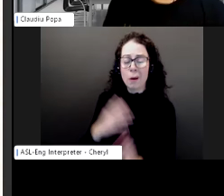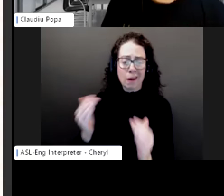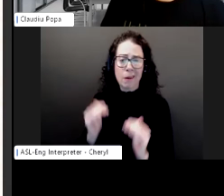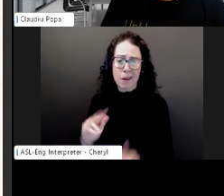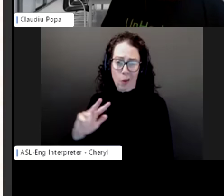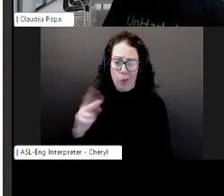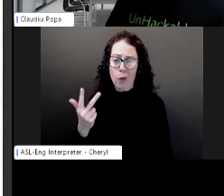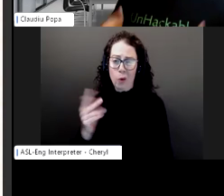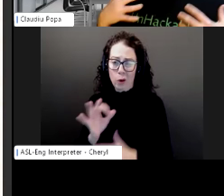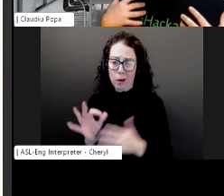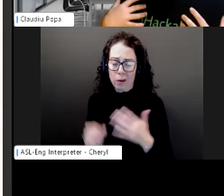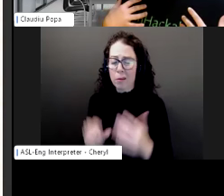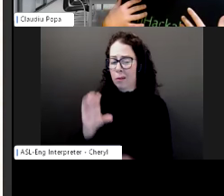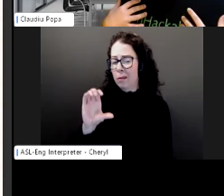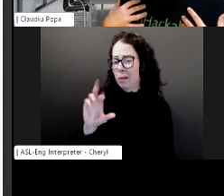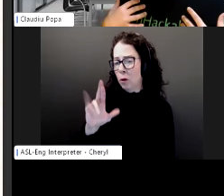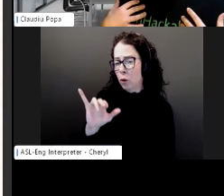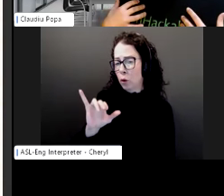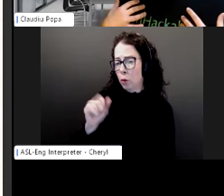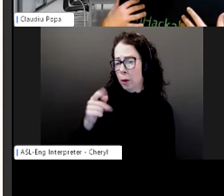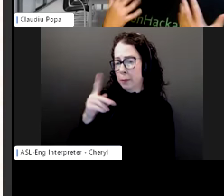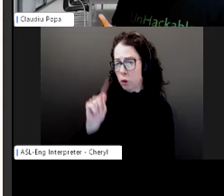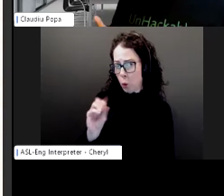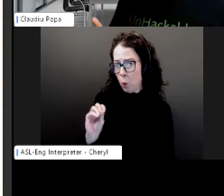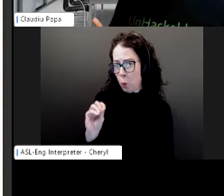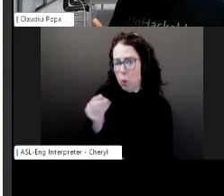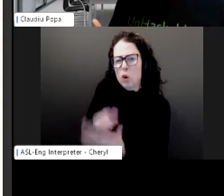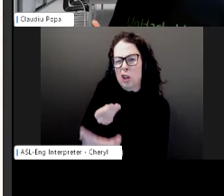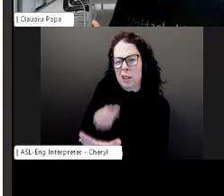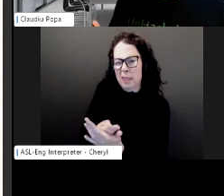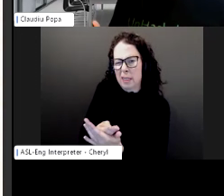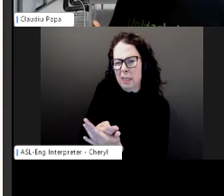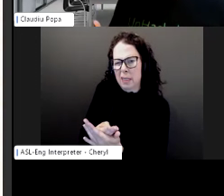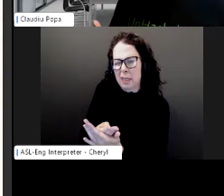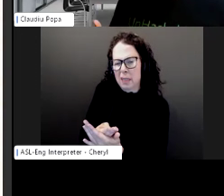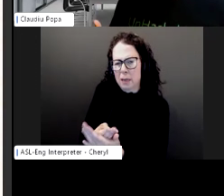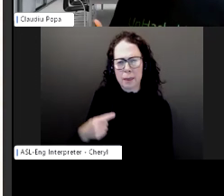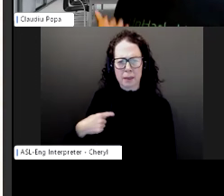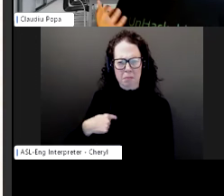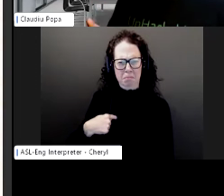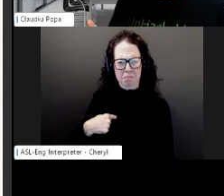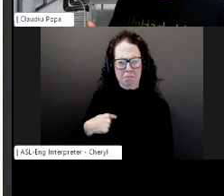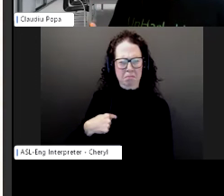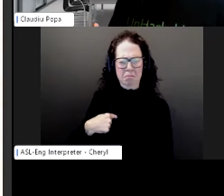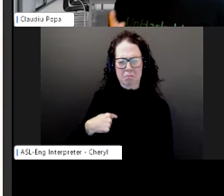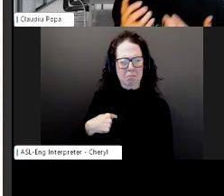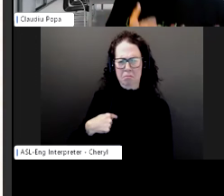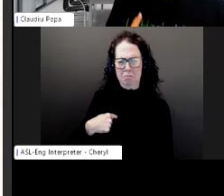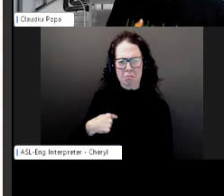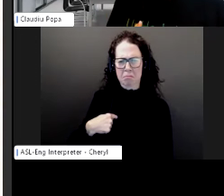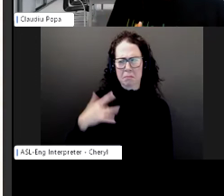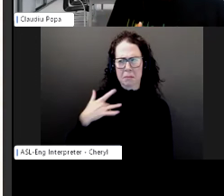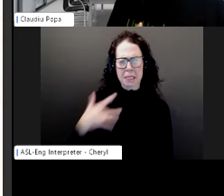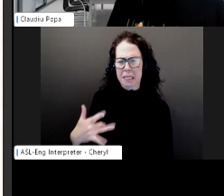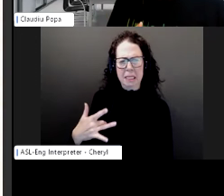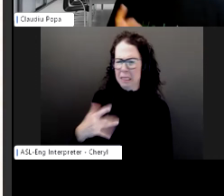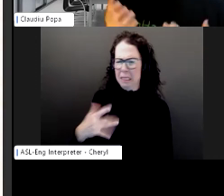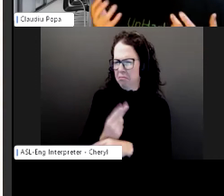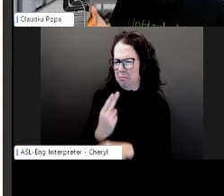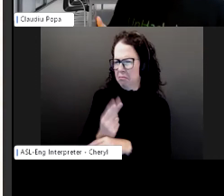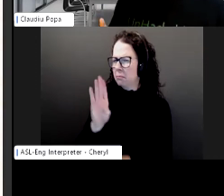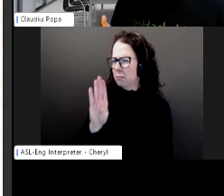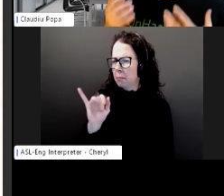cryptocurrency. But if you're like me, I'm less likely to pay via Bitcoin or some other kind of